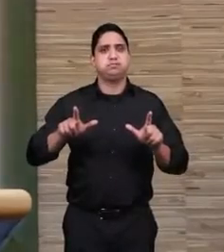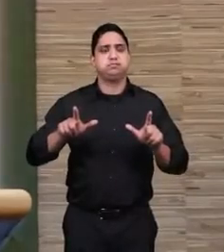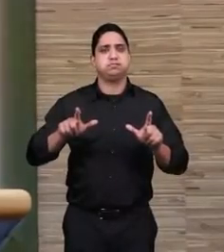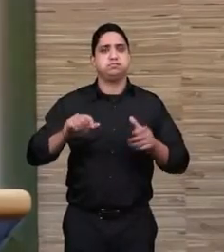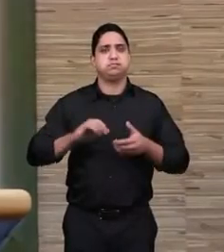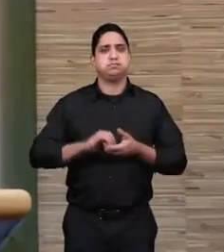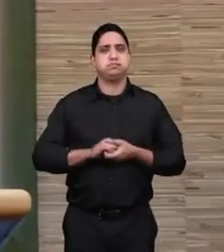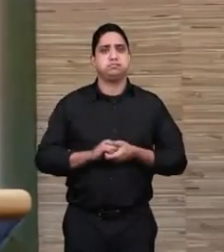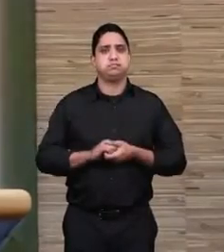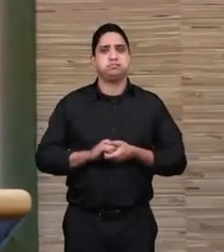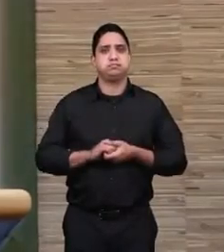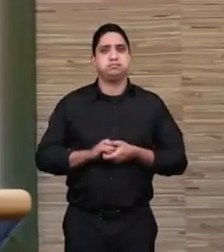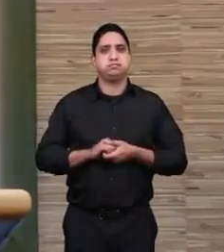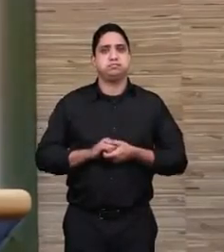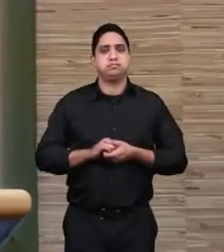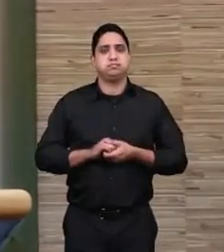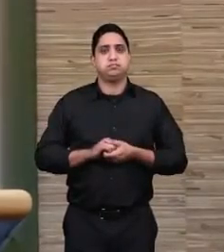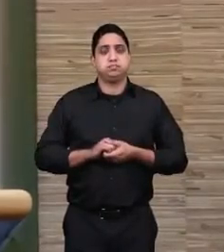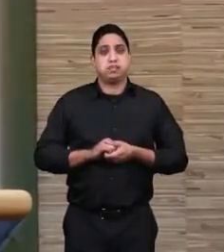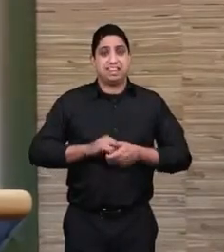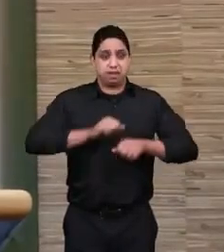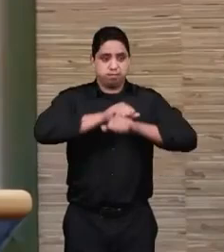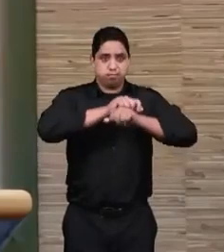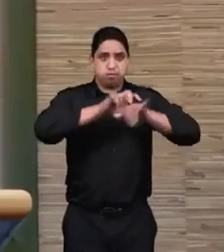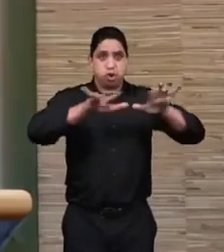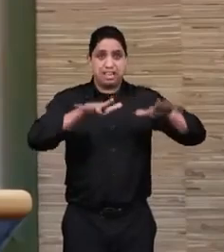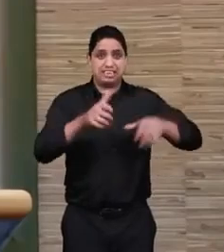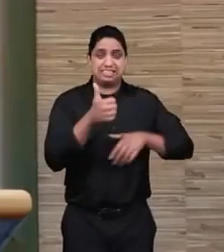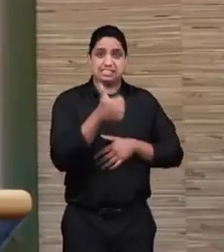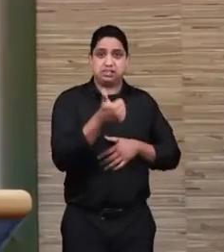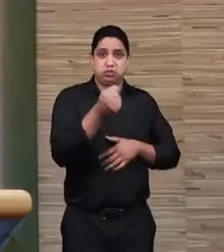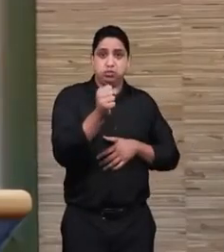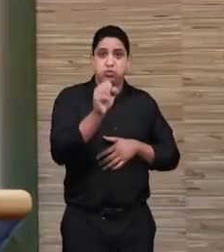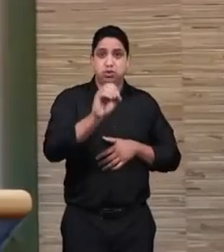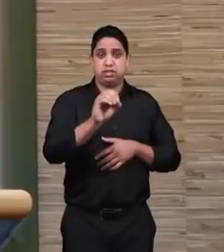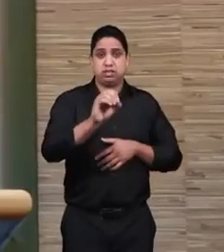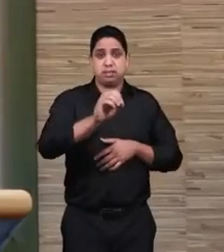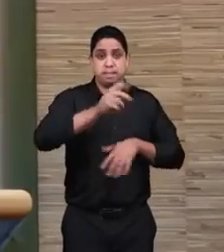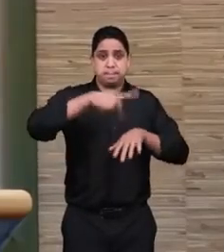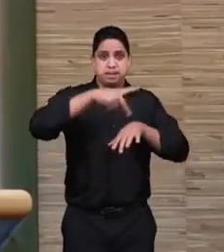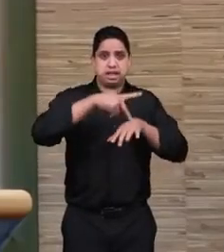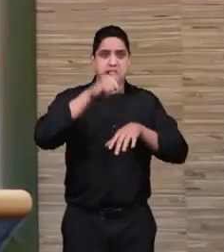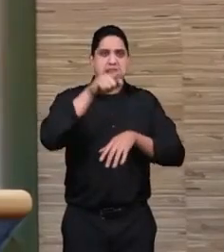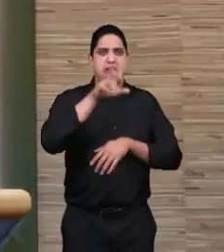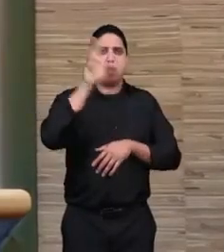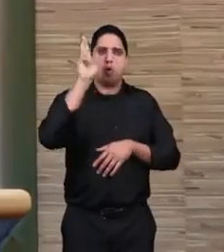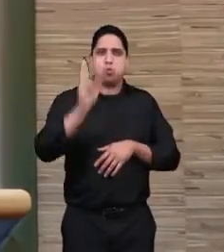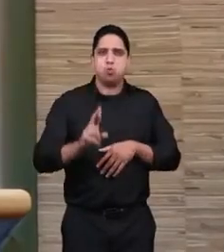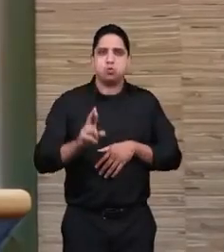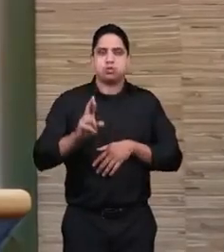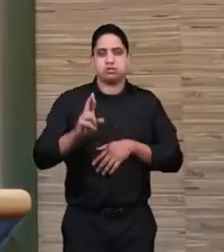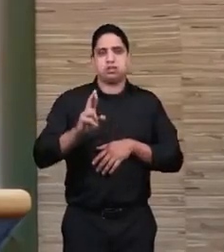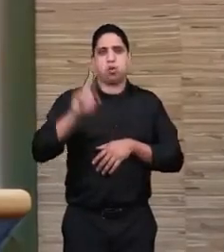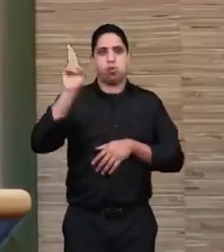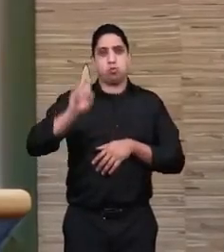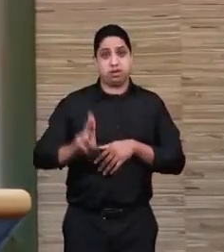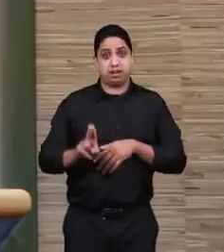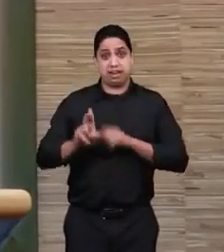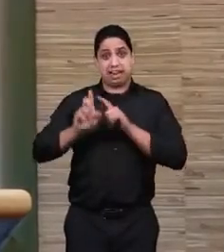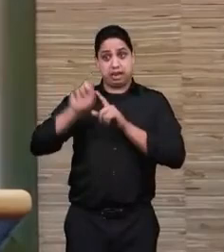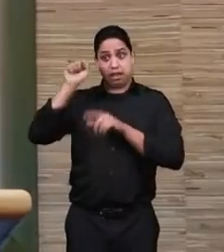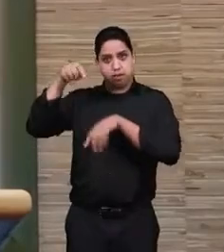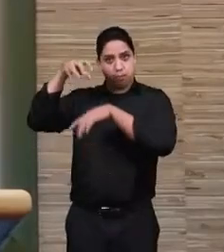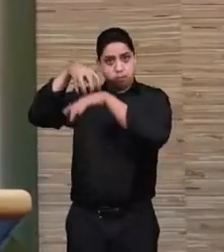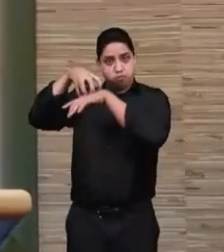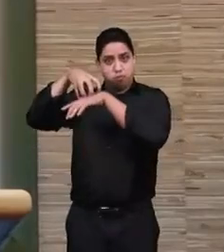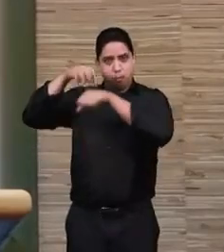TVs transmitting to 180 countries, TV stations from Ukraine and Russia.